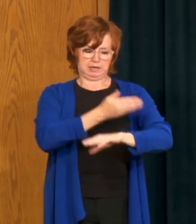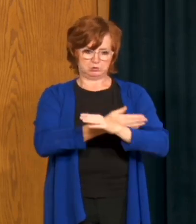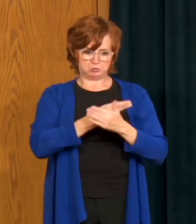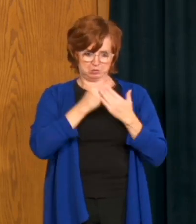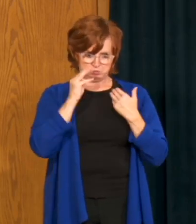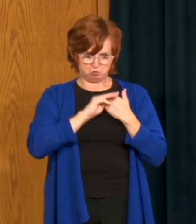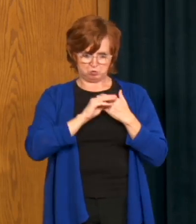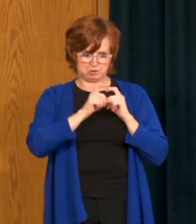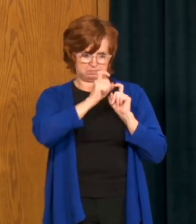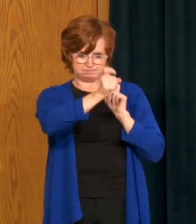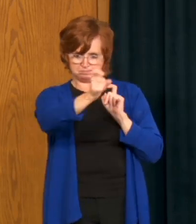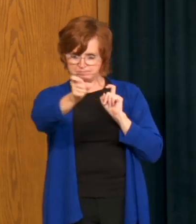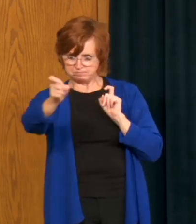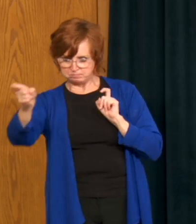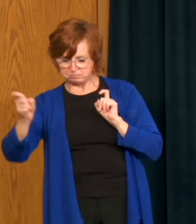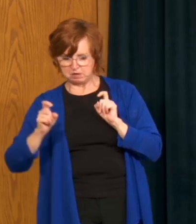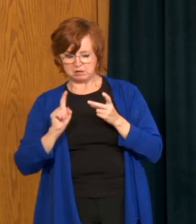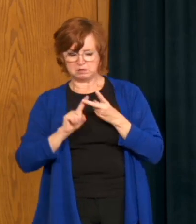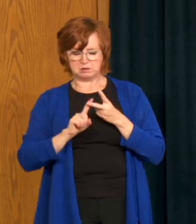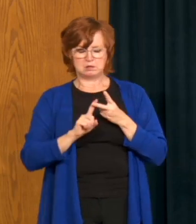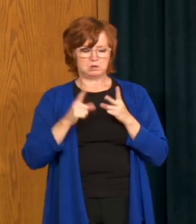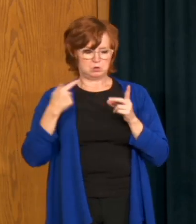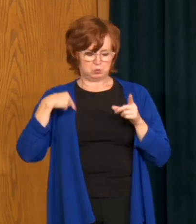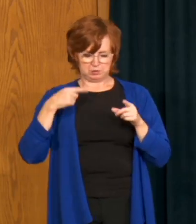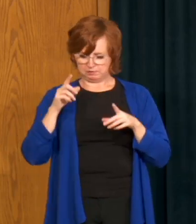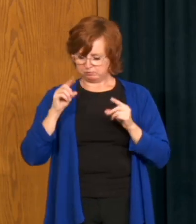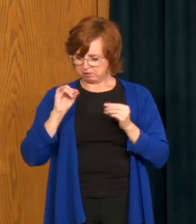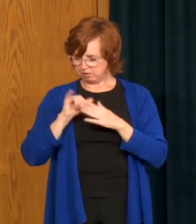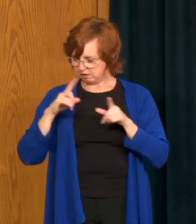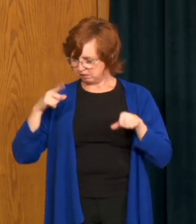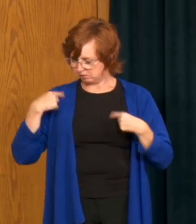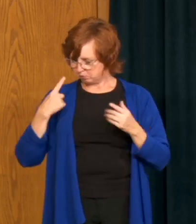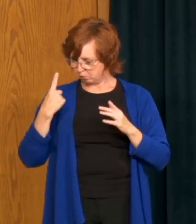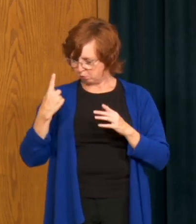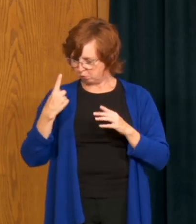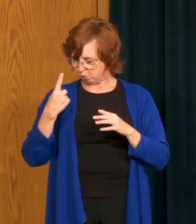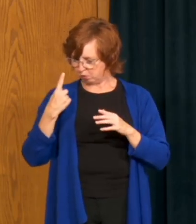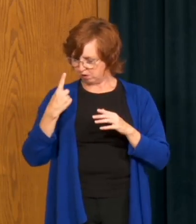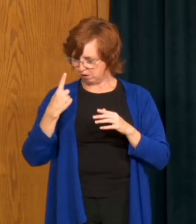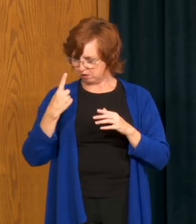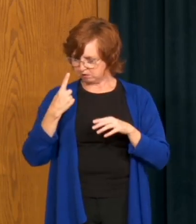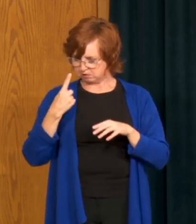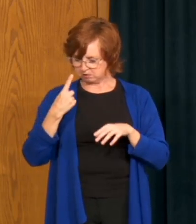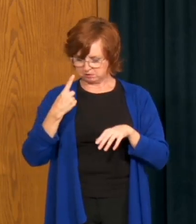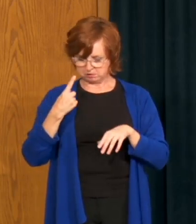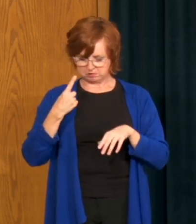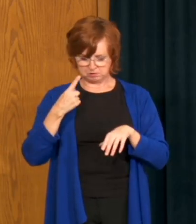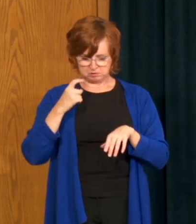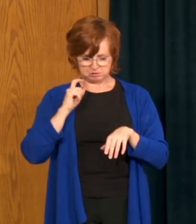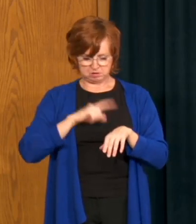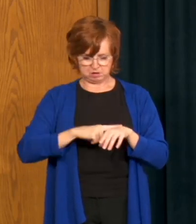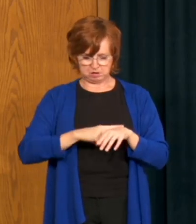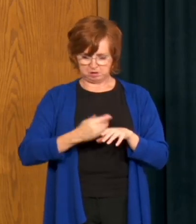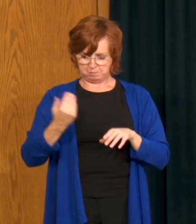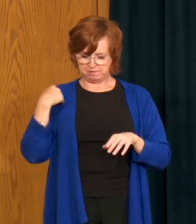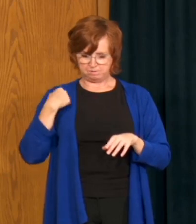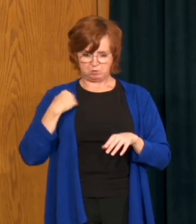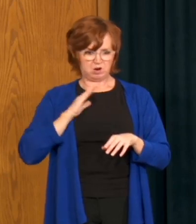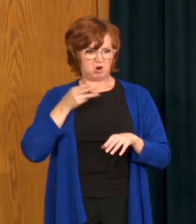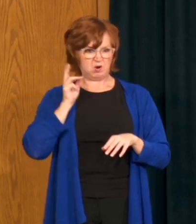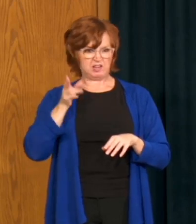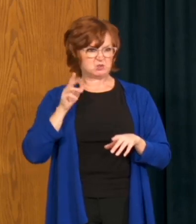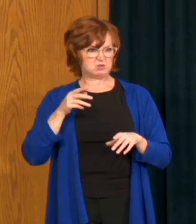been utilized or put in place one other year in the history of the province. We provided those dollars